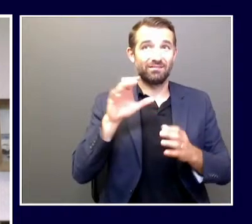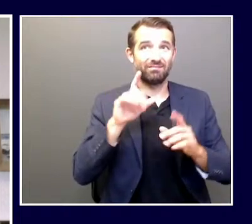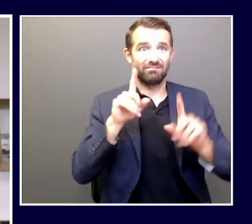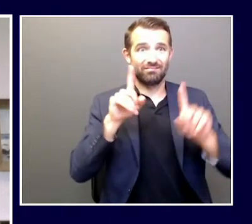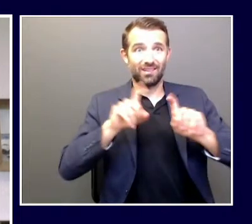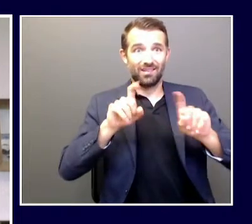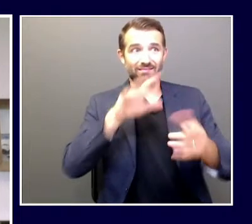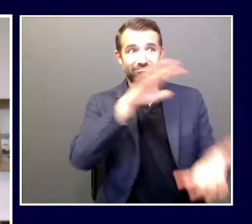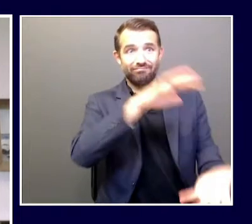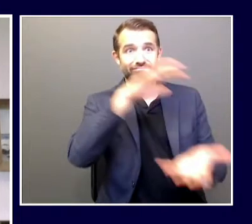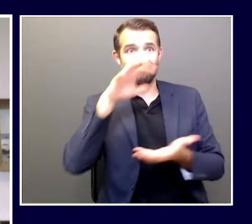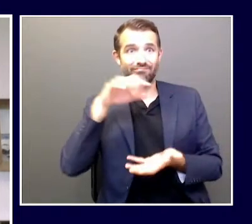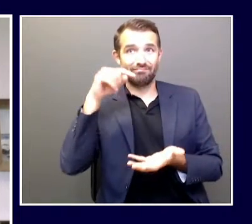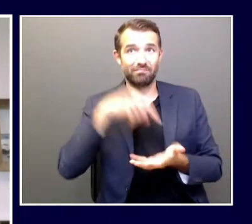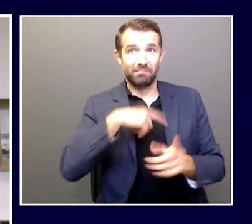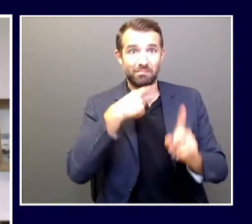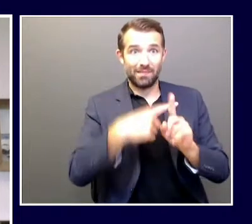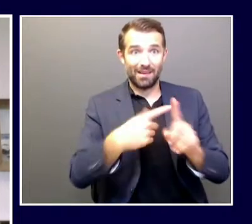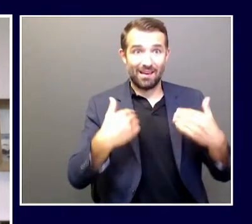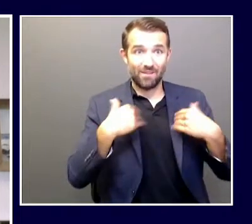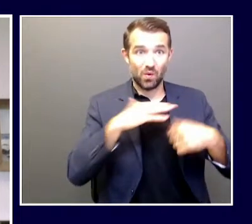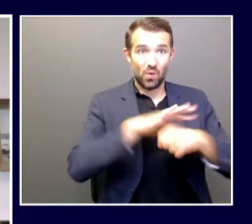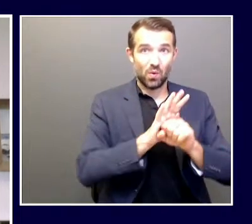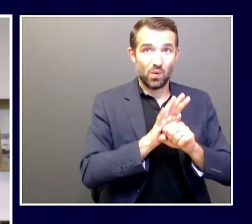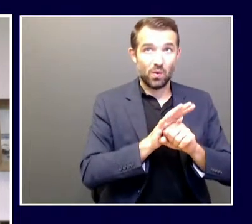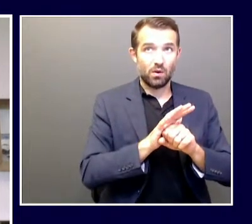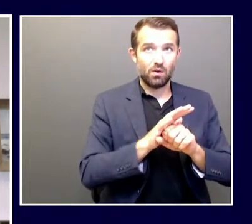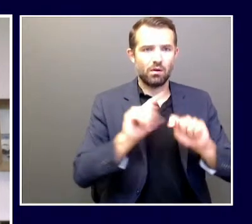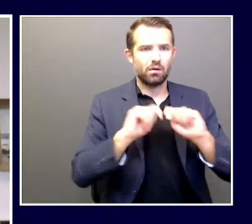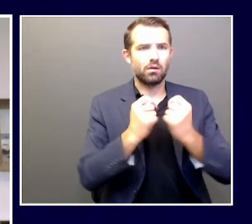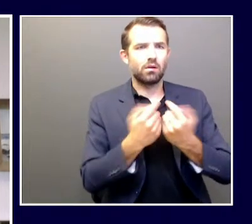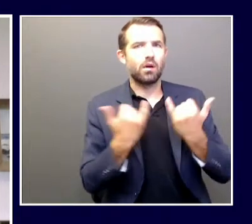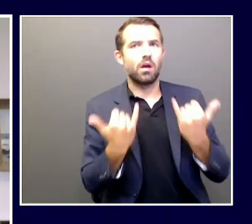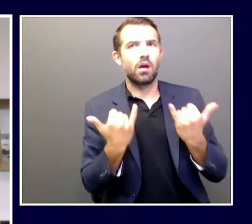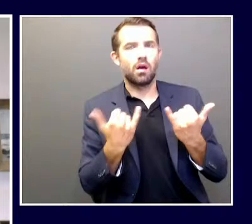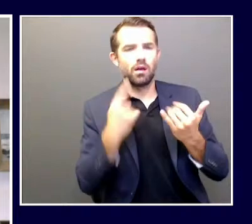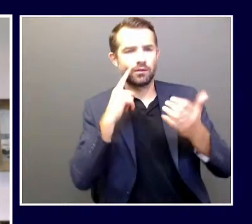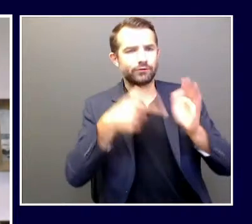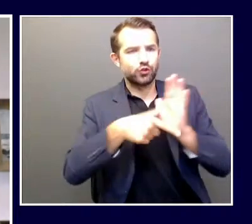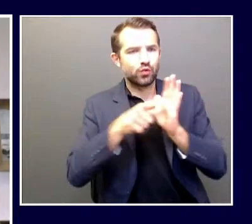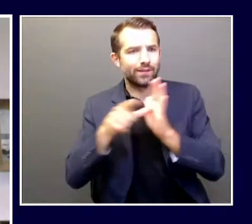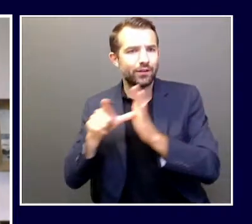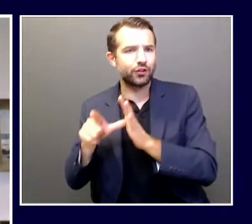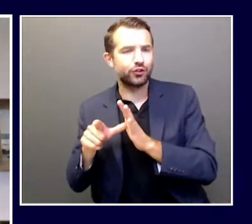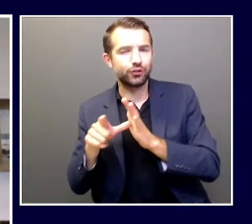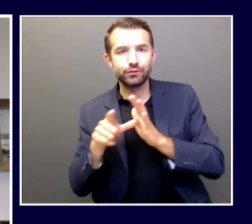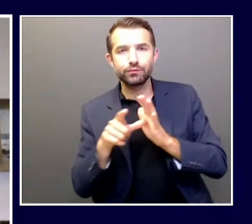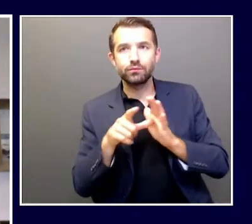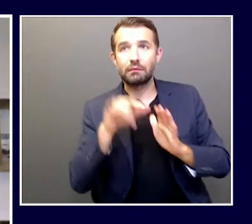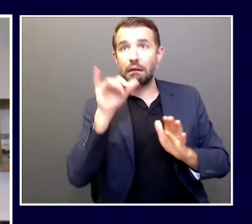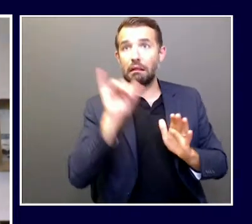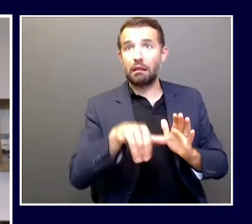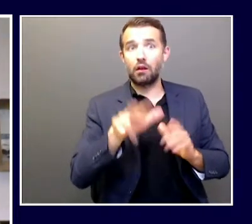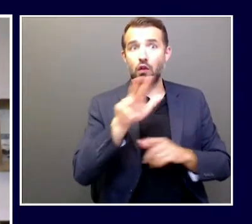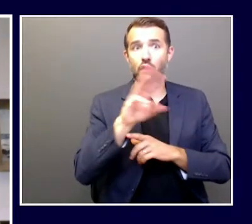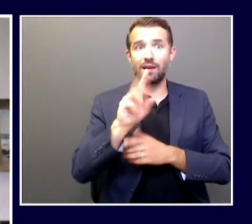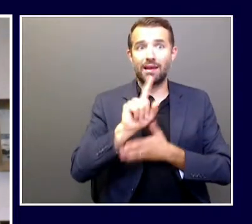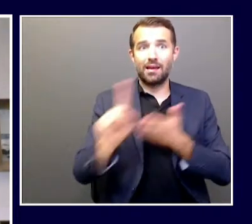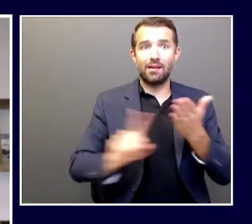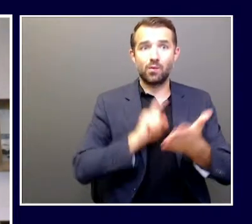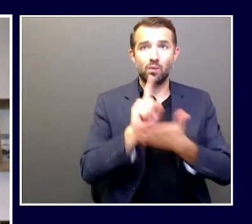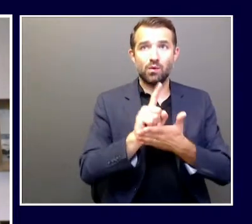is reviewing, can you just put that in a little bit more context? So that's 1,700 over 36 hours. How does that compare